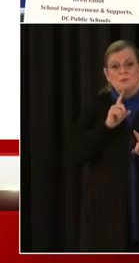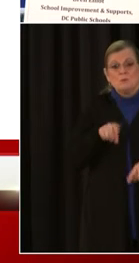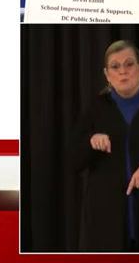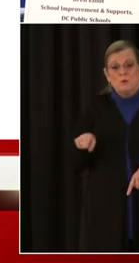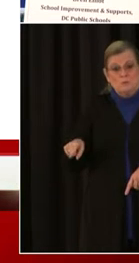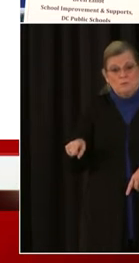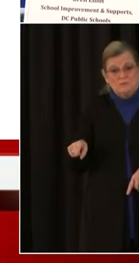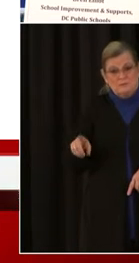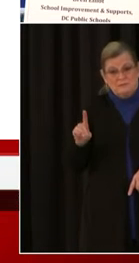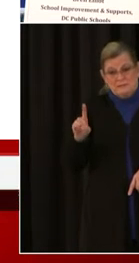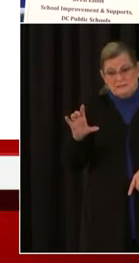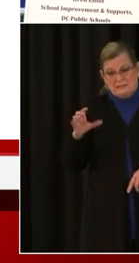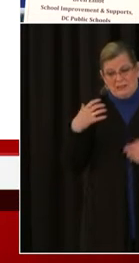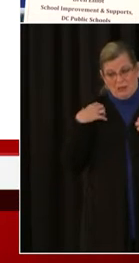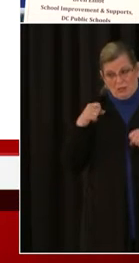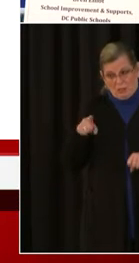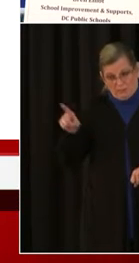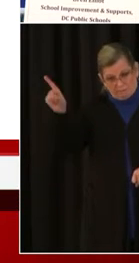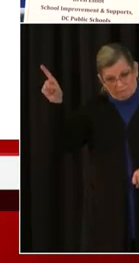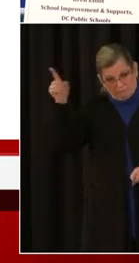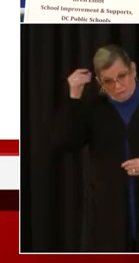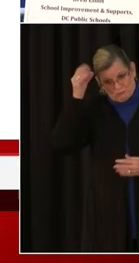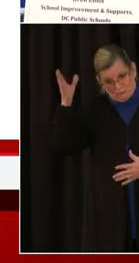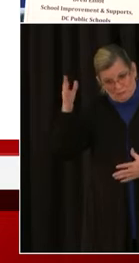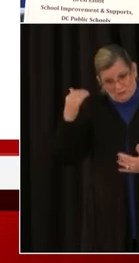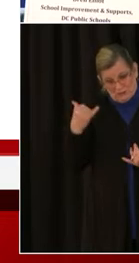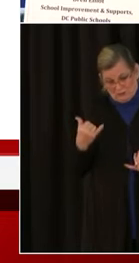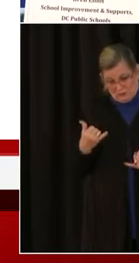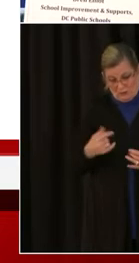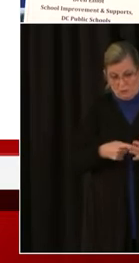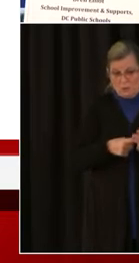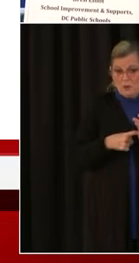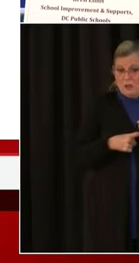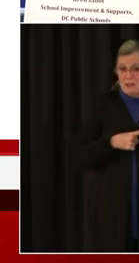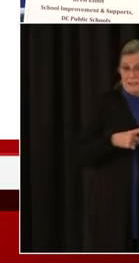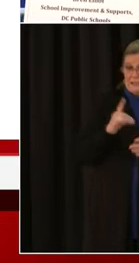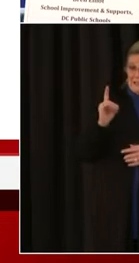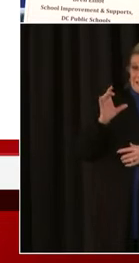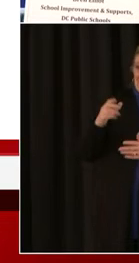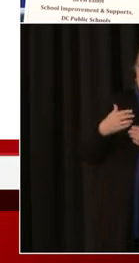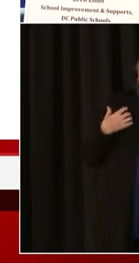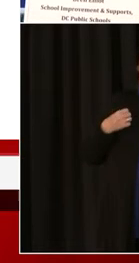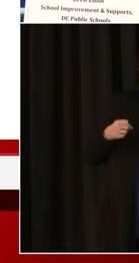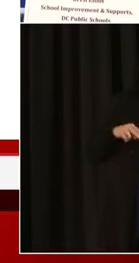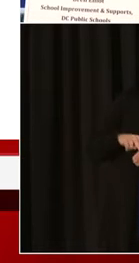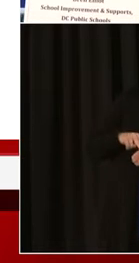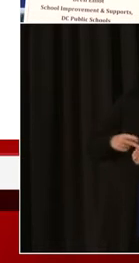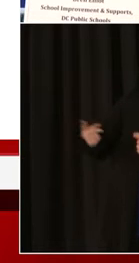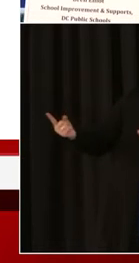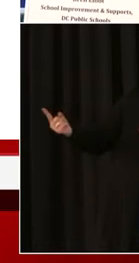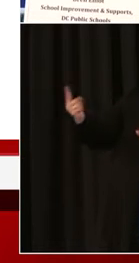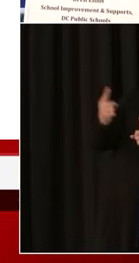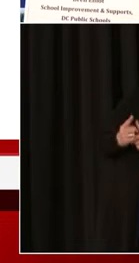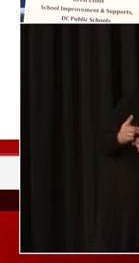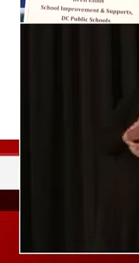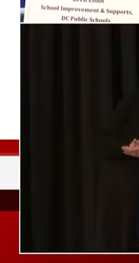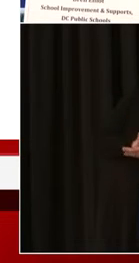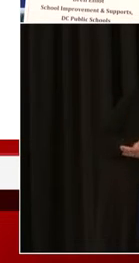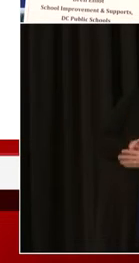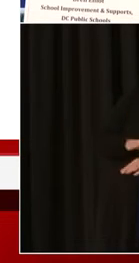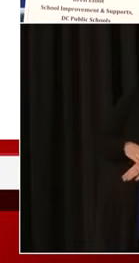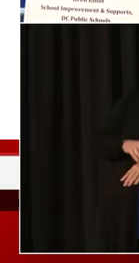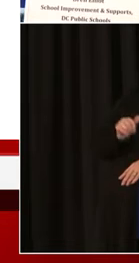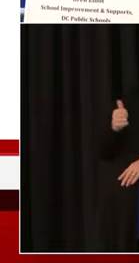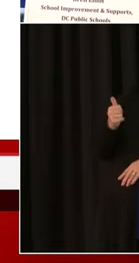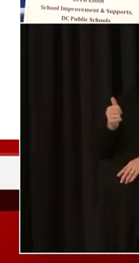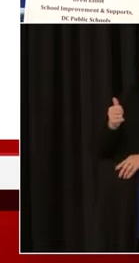Health, and currently the protocol is that we have DC Health nurses that come to schools on a 10-day